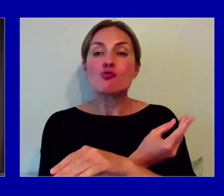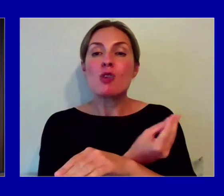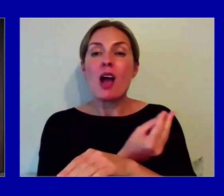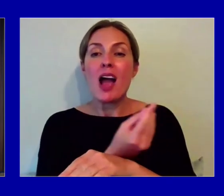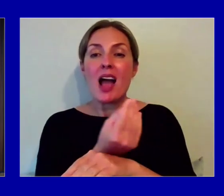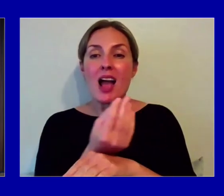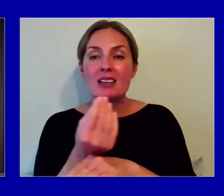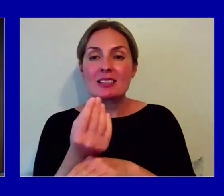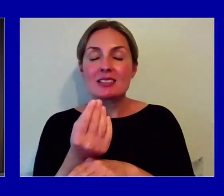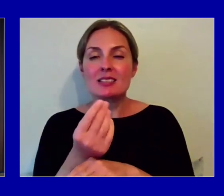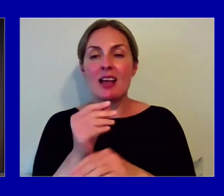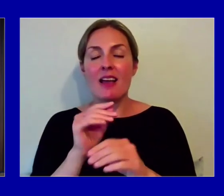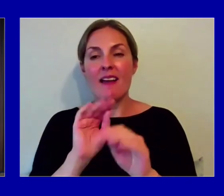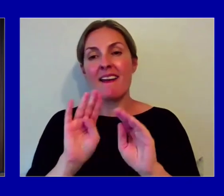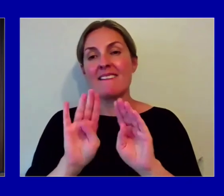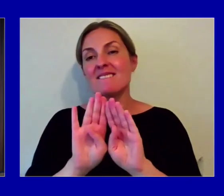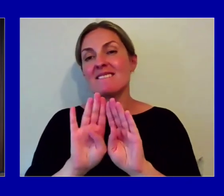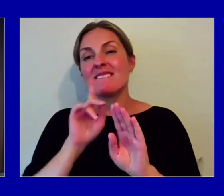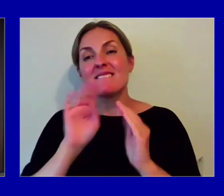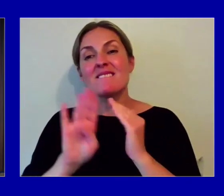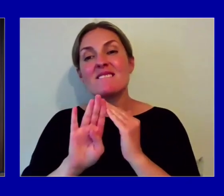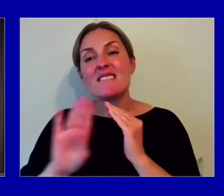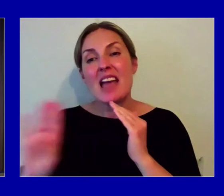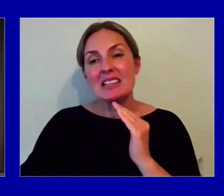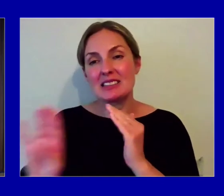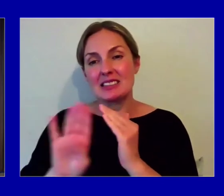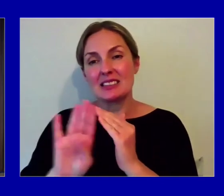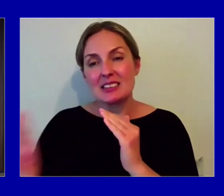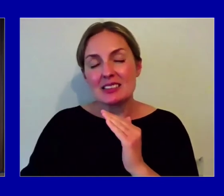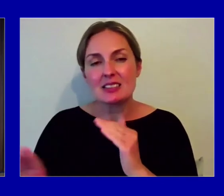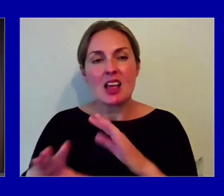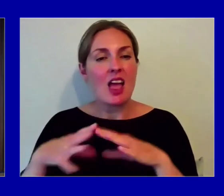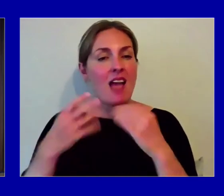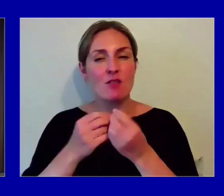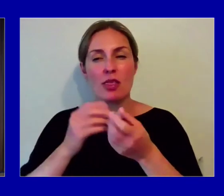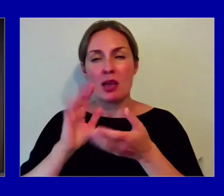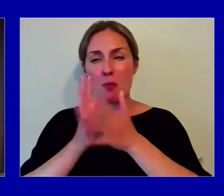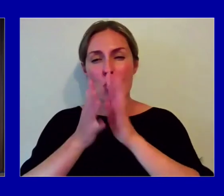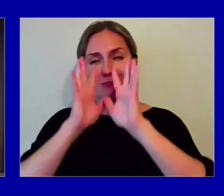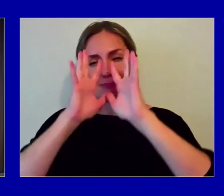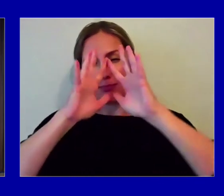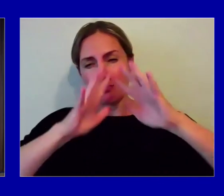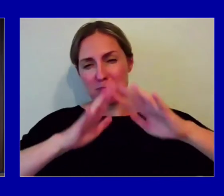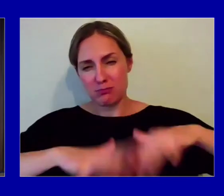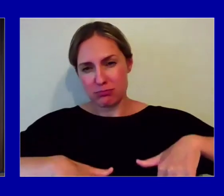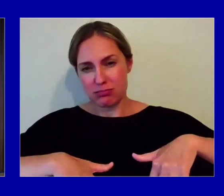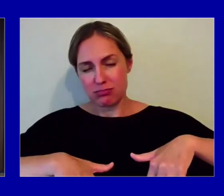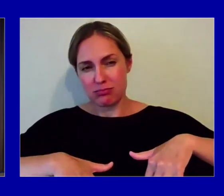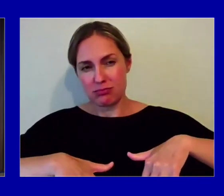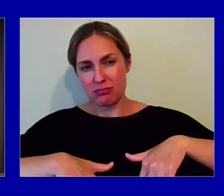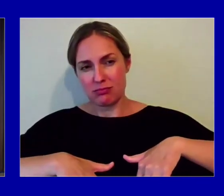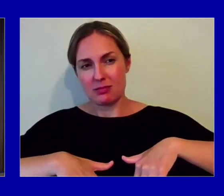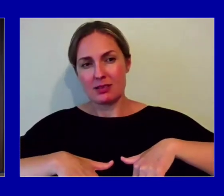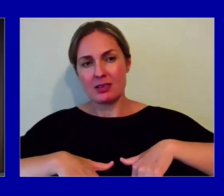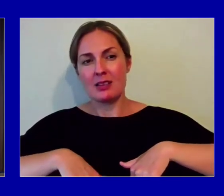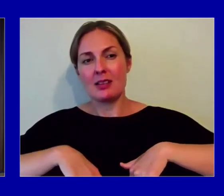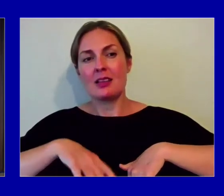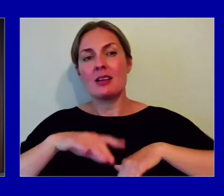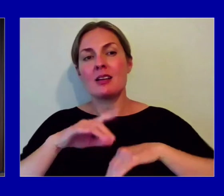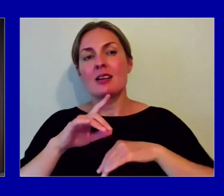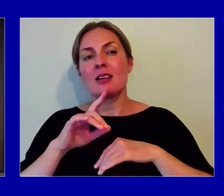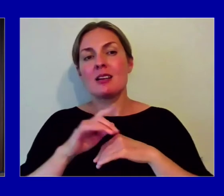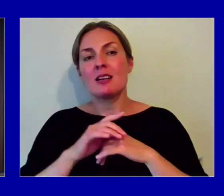burnt that day, except for the house and one meter around it. And I think my mother was very upset because insurance would have